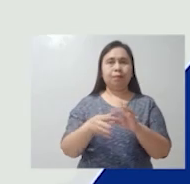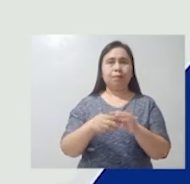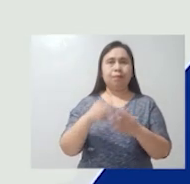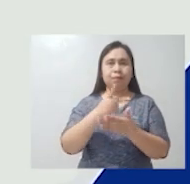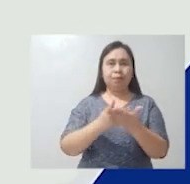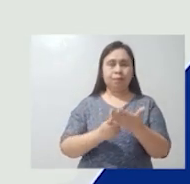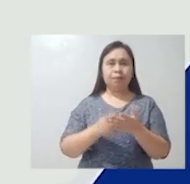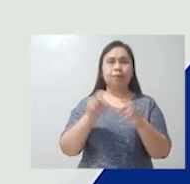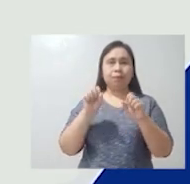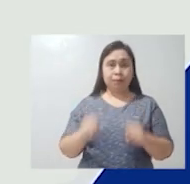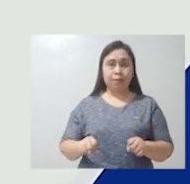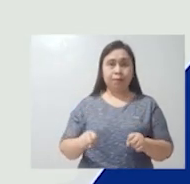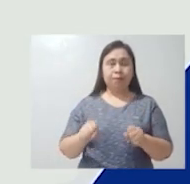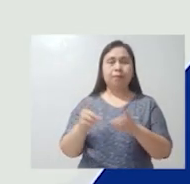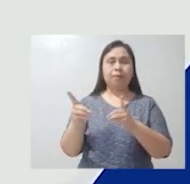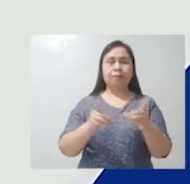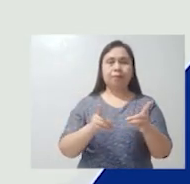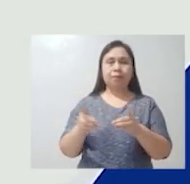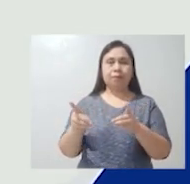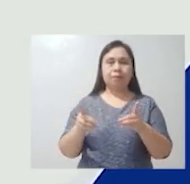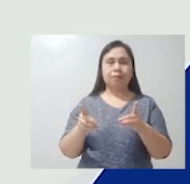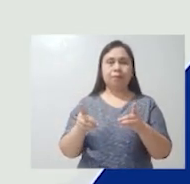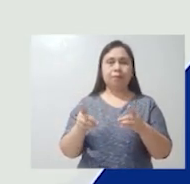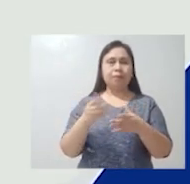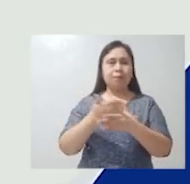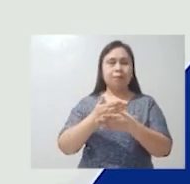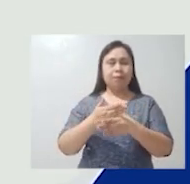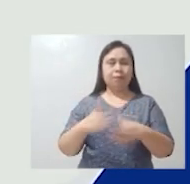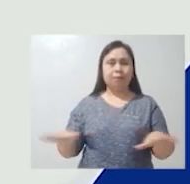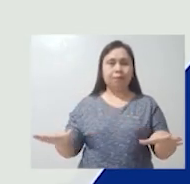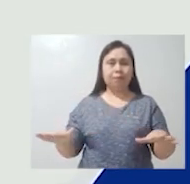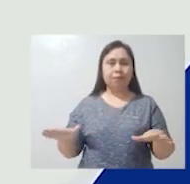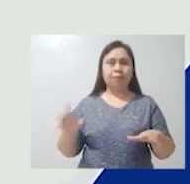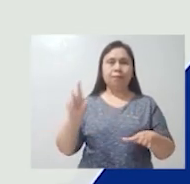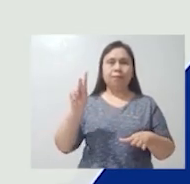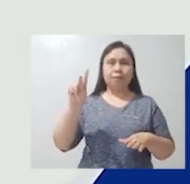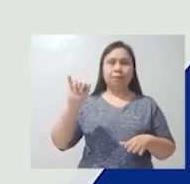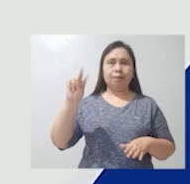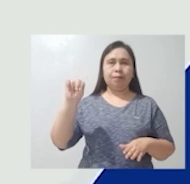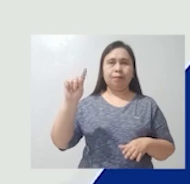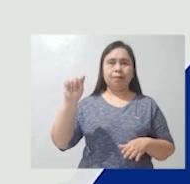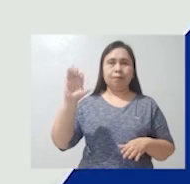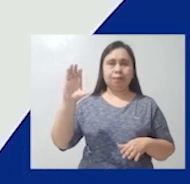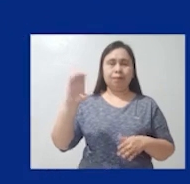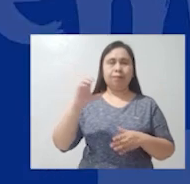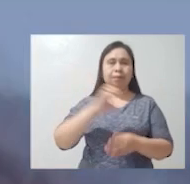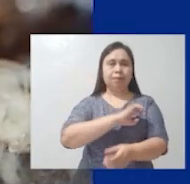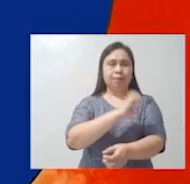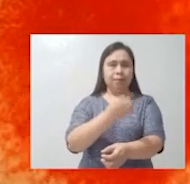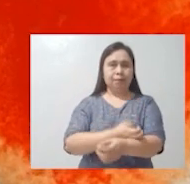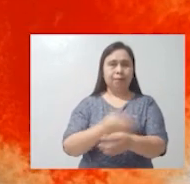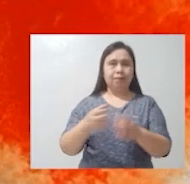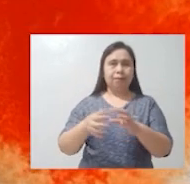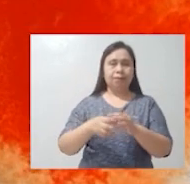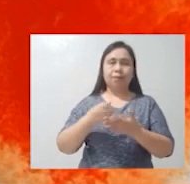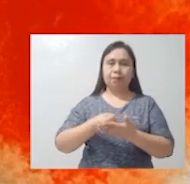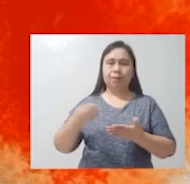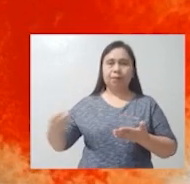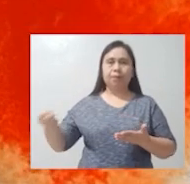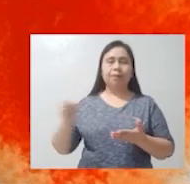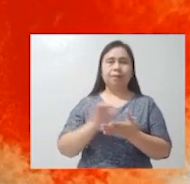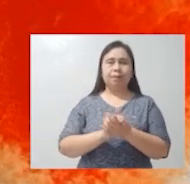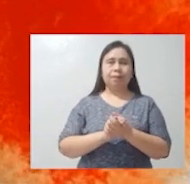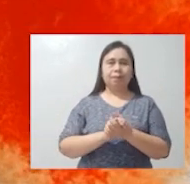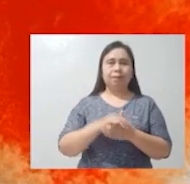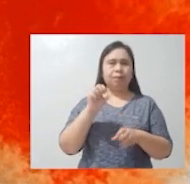further define as the average kinetic energy of the molecules of a substance. So